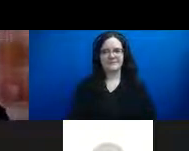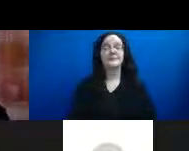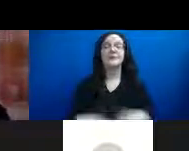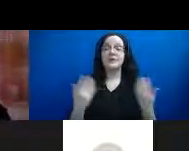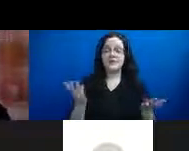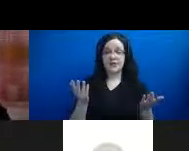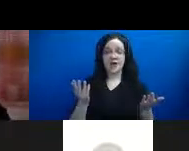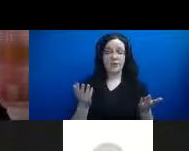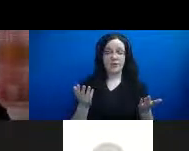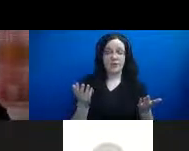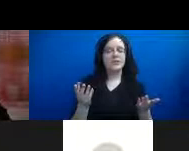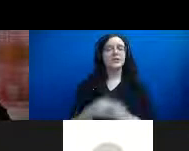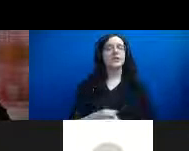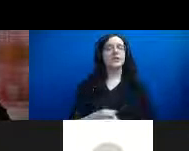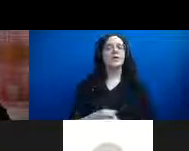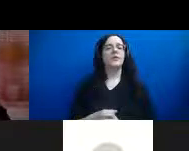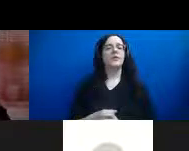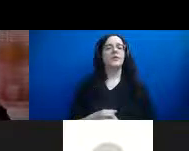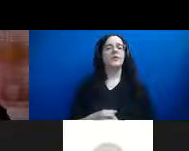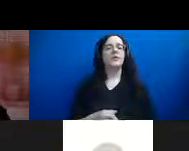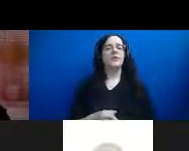So we have a number of different